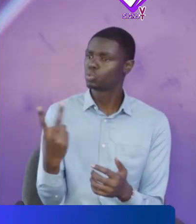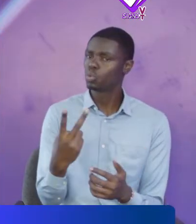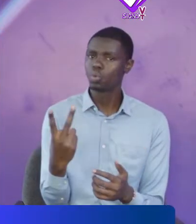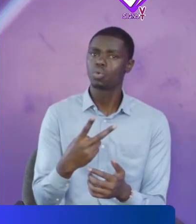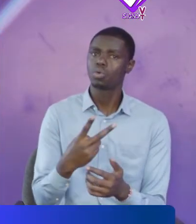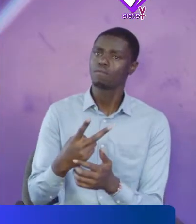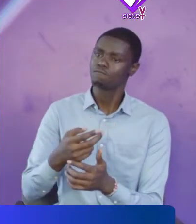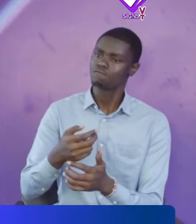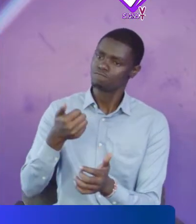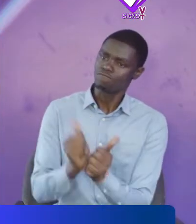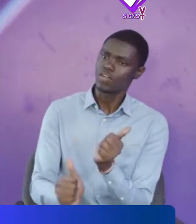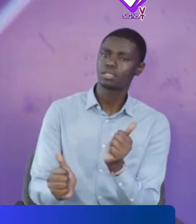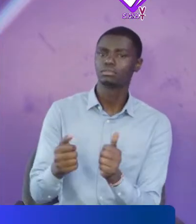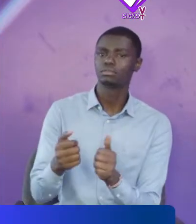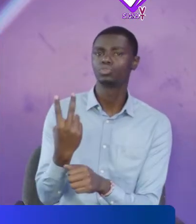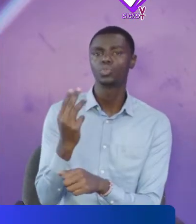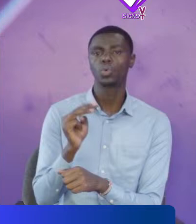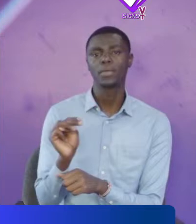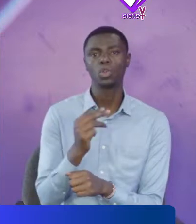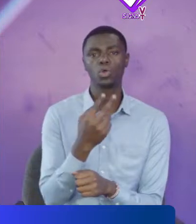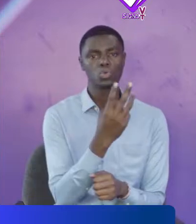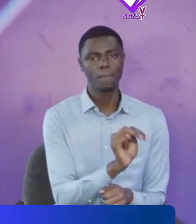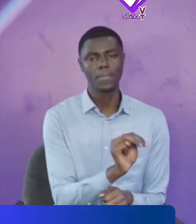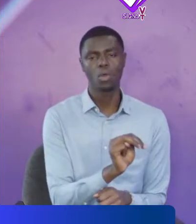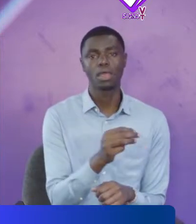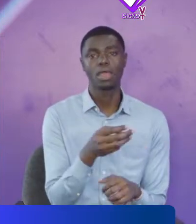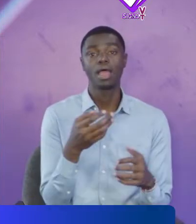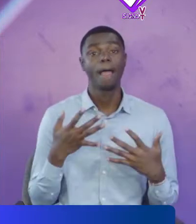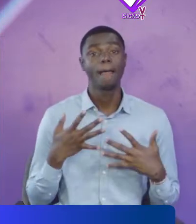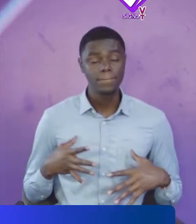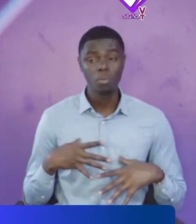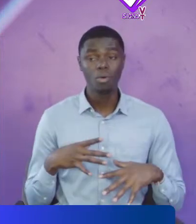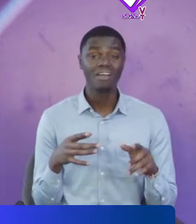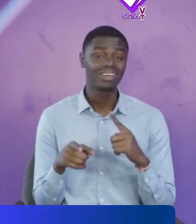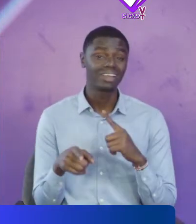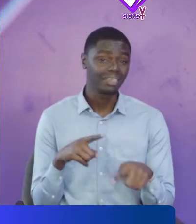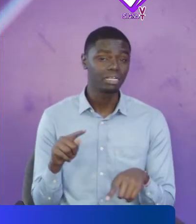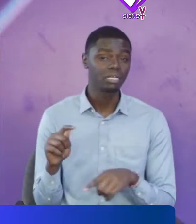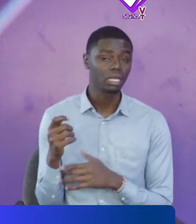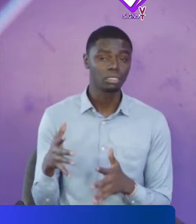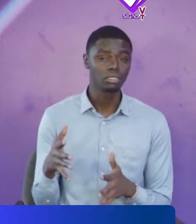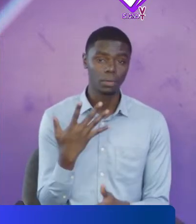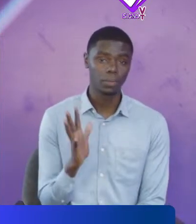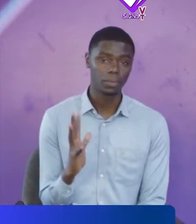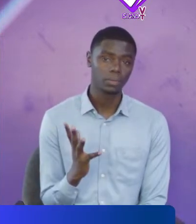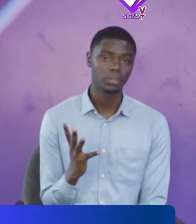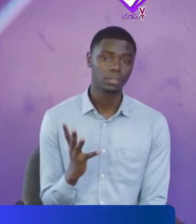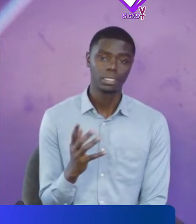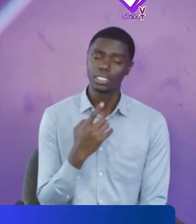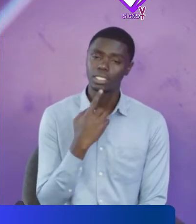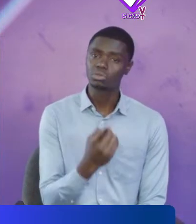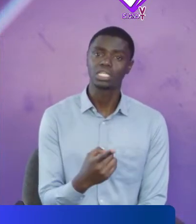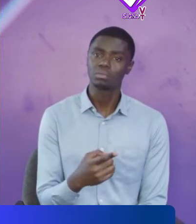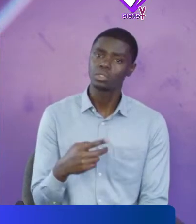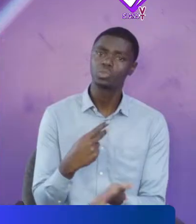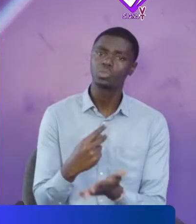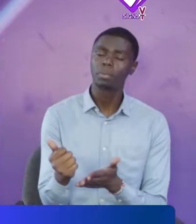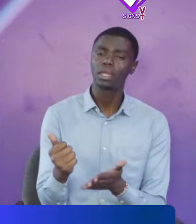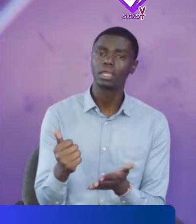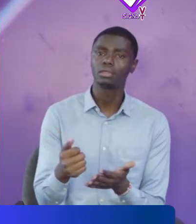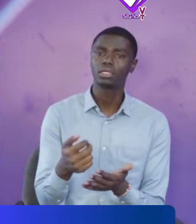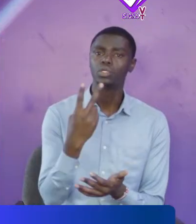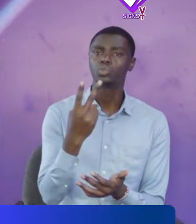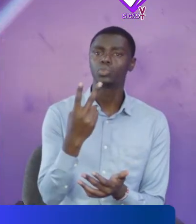that very silly. Yeah. You know, when people have killed Kenyans, then you tell them to pay a fine of 1